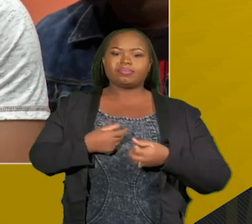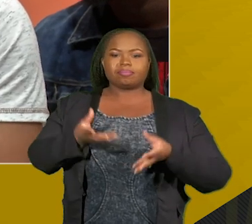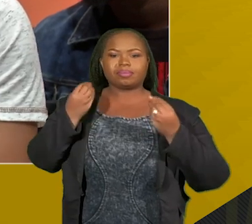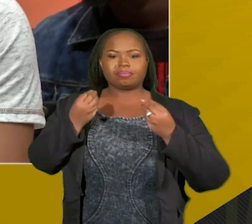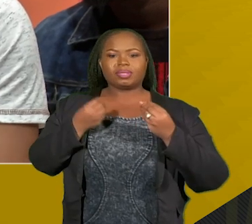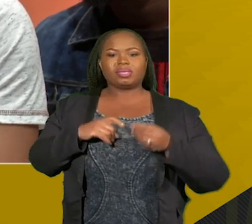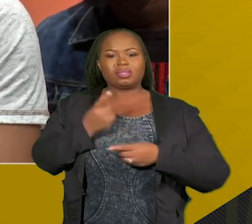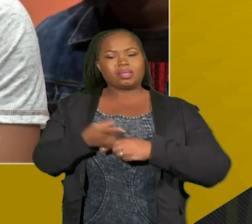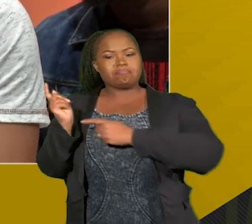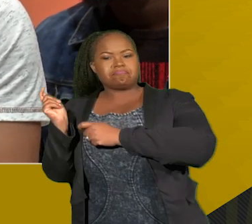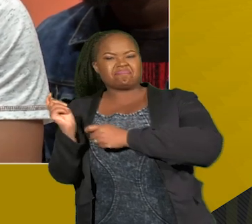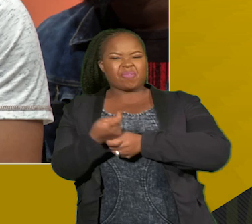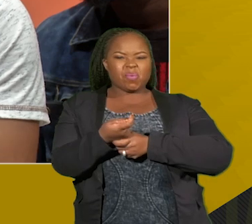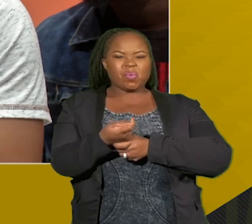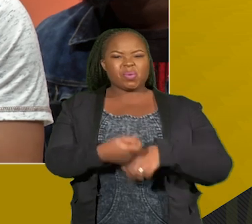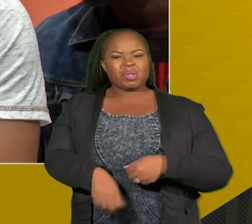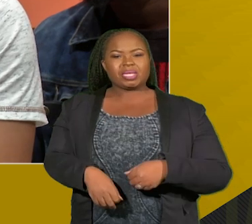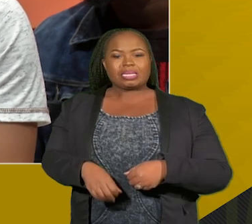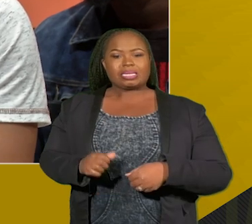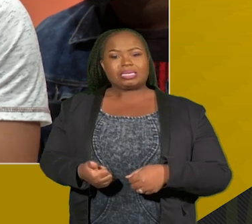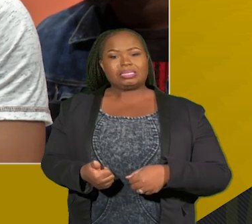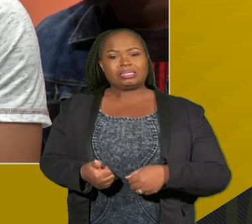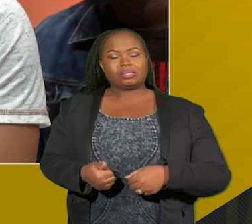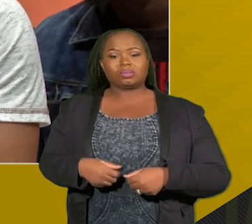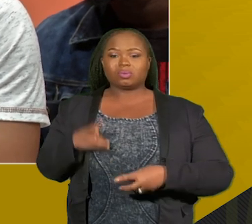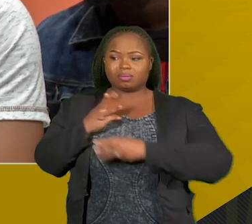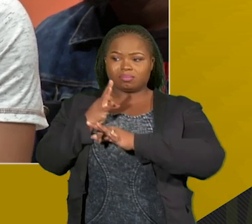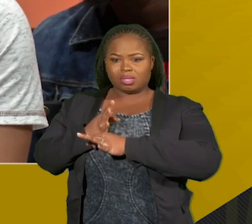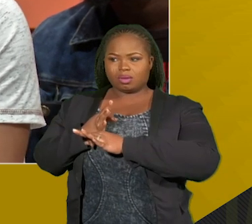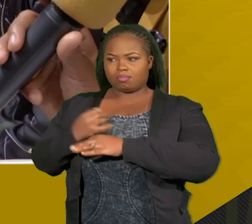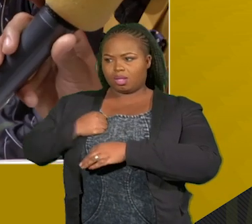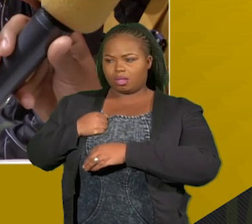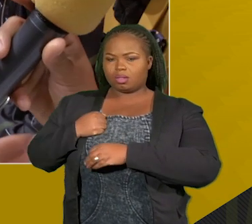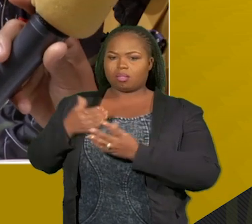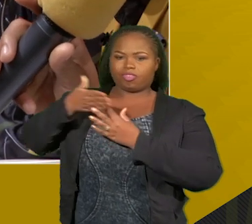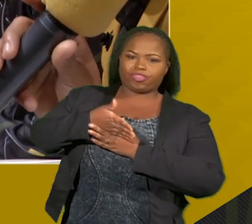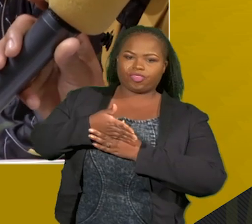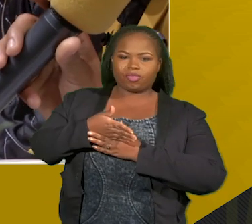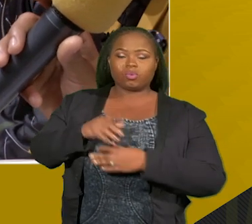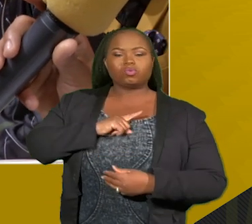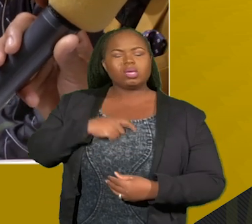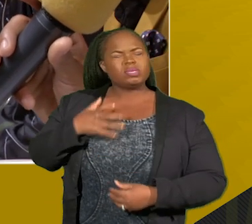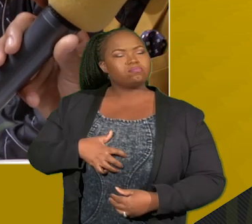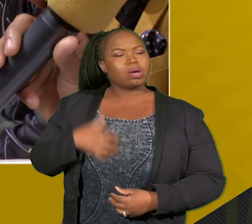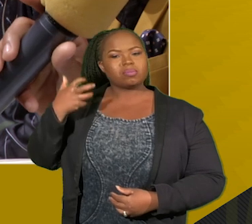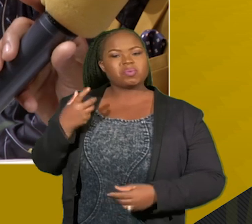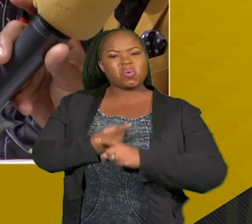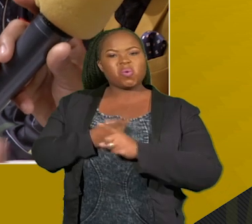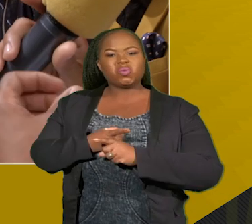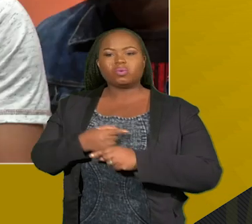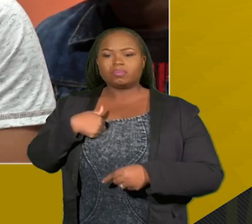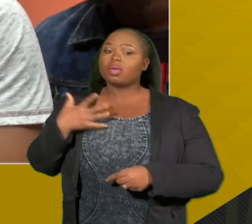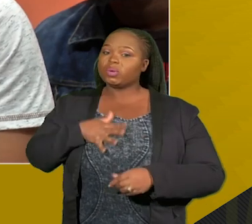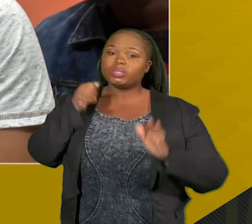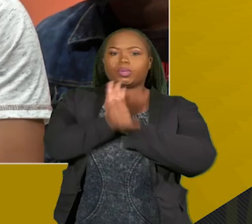mnyako ka mshapa ka planka which is parents aka di leader intervene. Like they were nearly aggressive cutting about intervening and